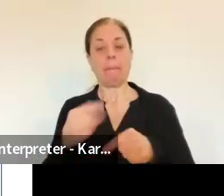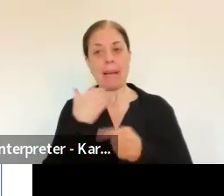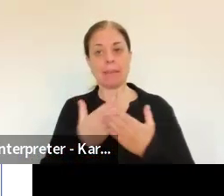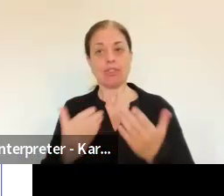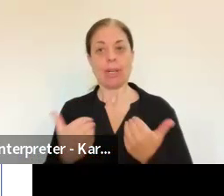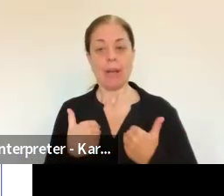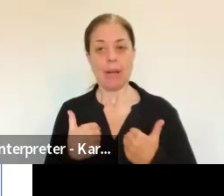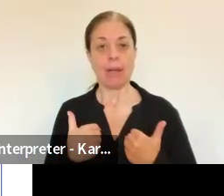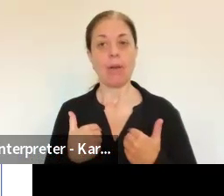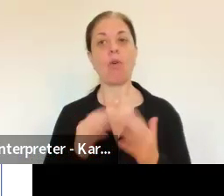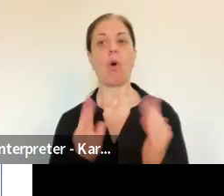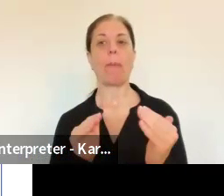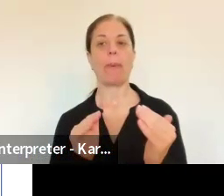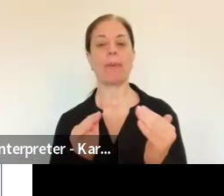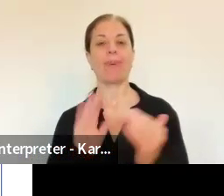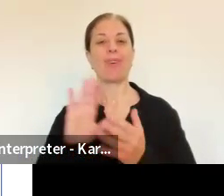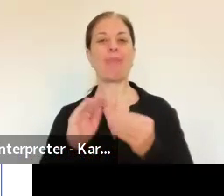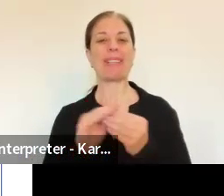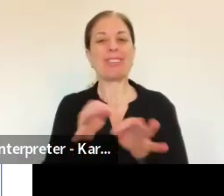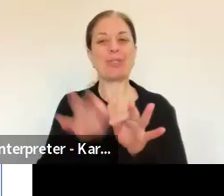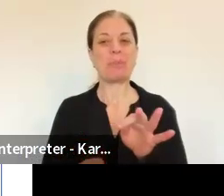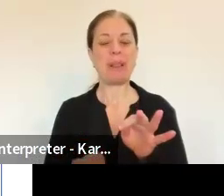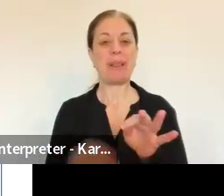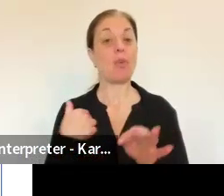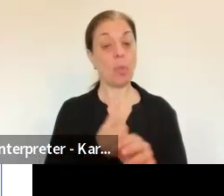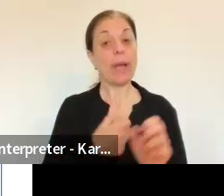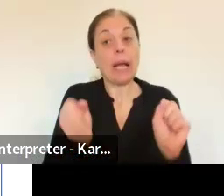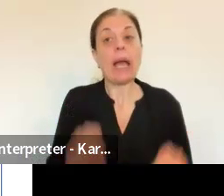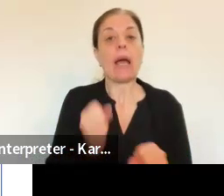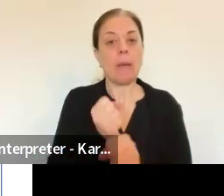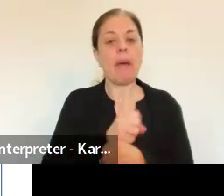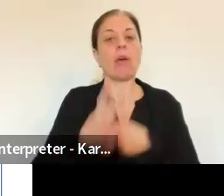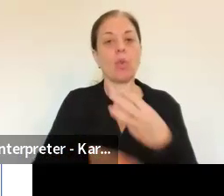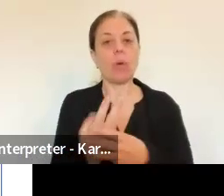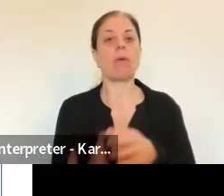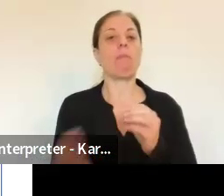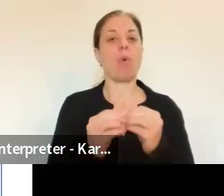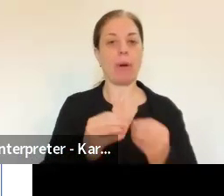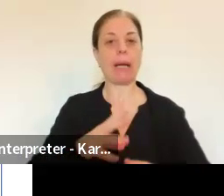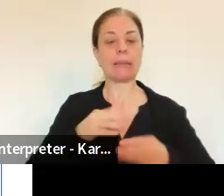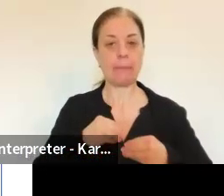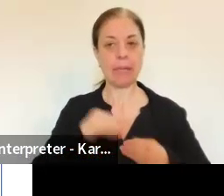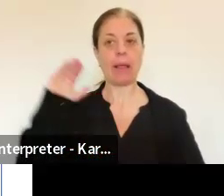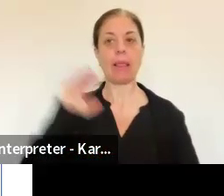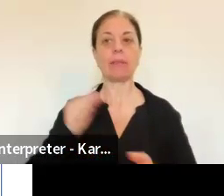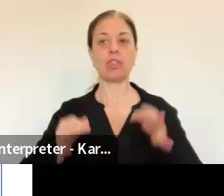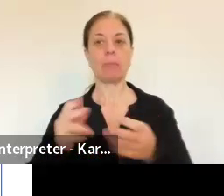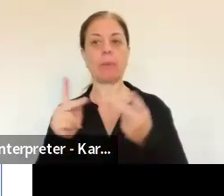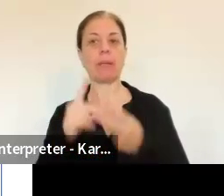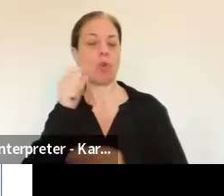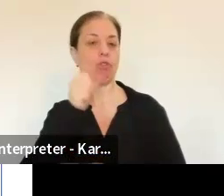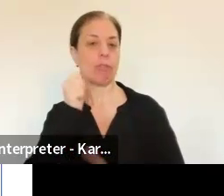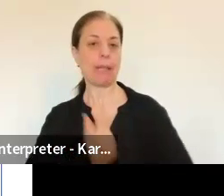has, hope. Her message is simple. We can make this world a more accepting, less judgmental place for girls to live